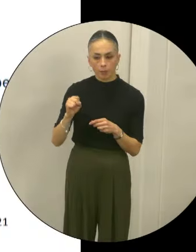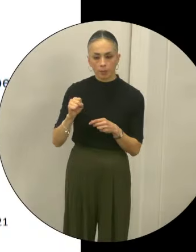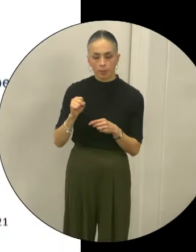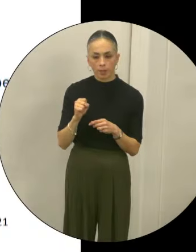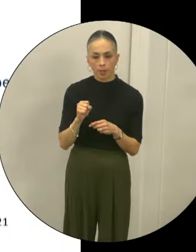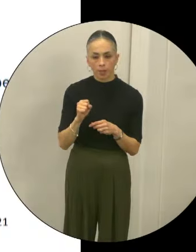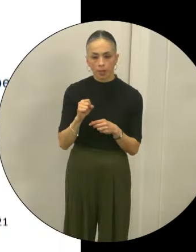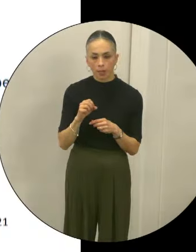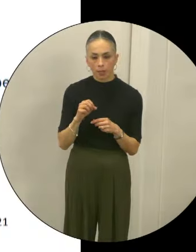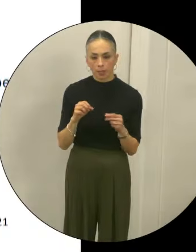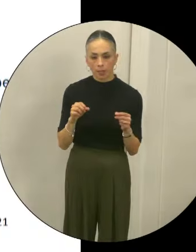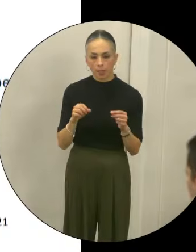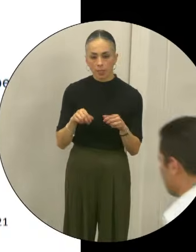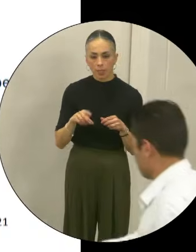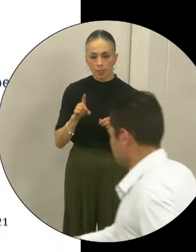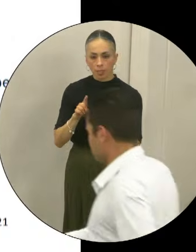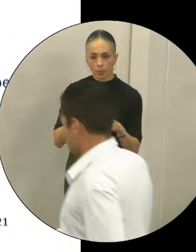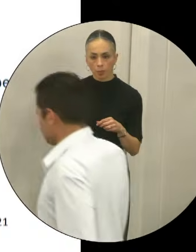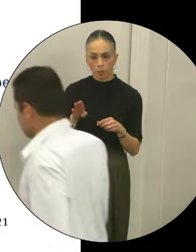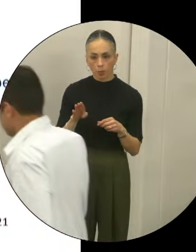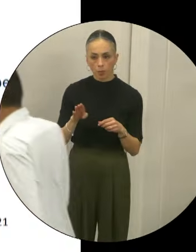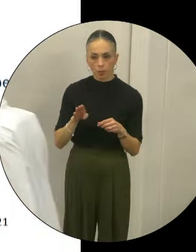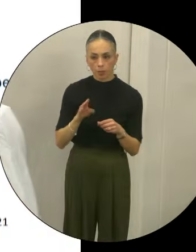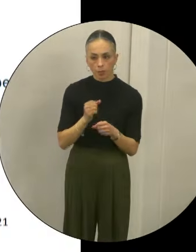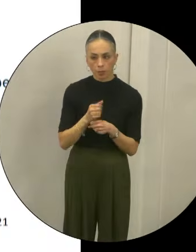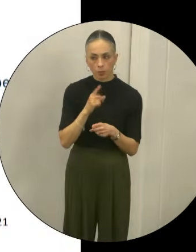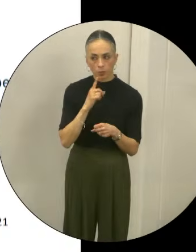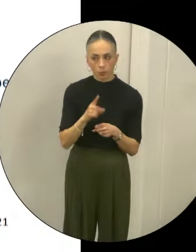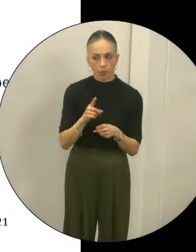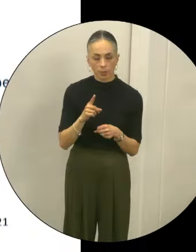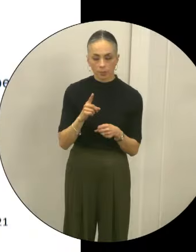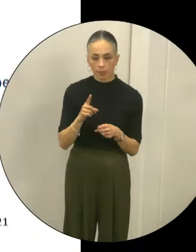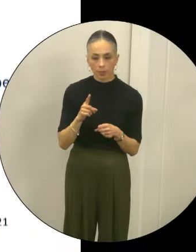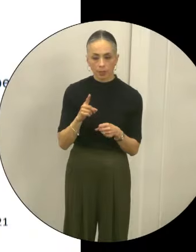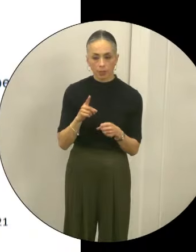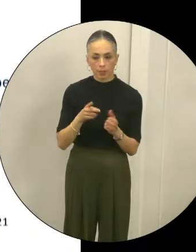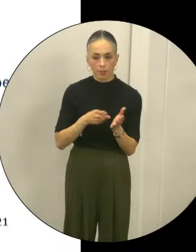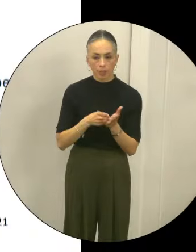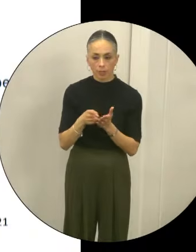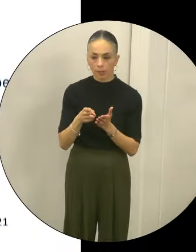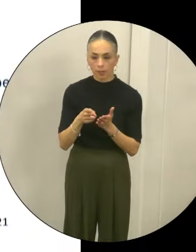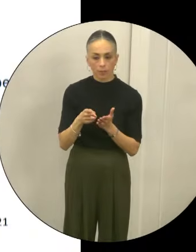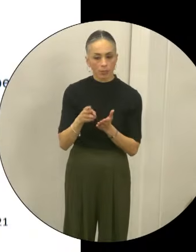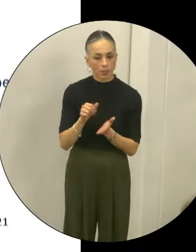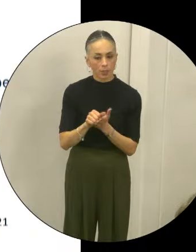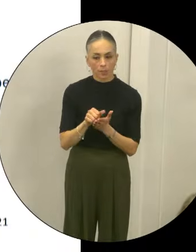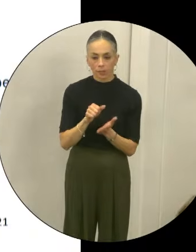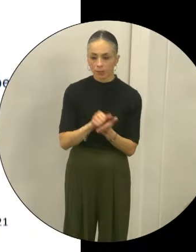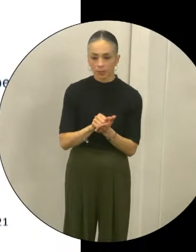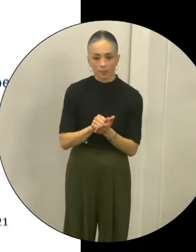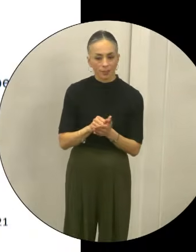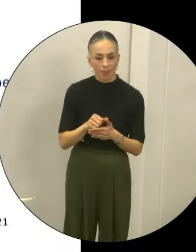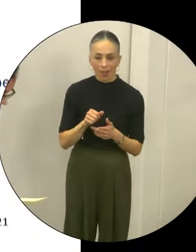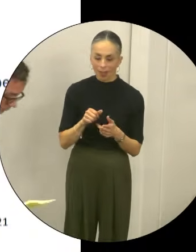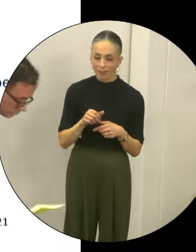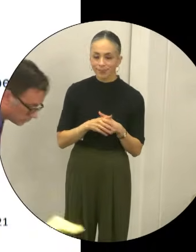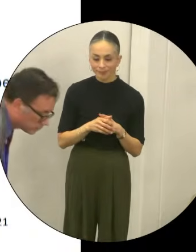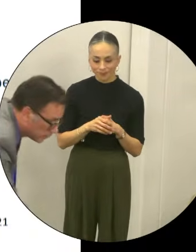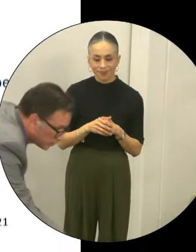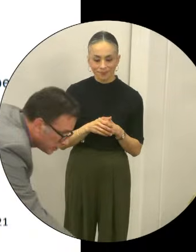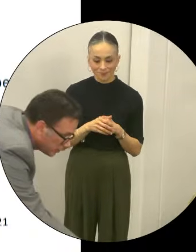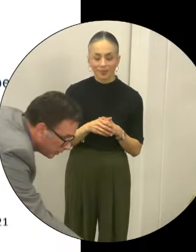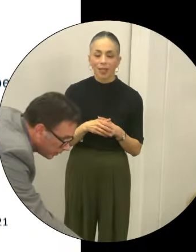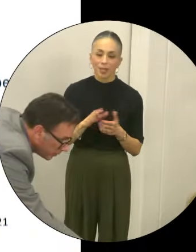dashboards ensures fidelity, accountability, and continuous improvement across all campuses. Schools continue